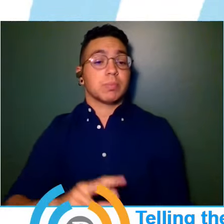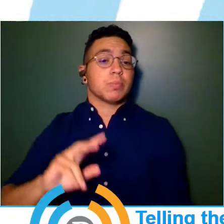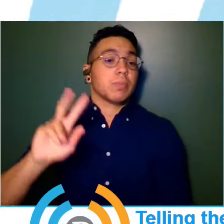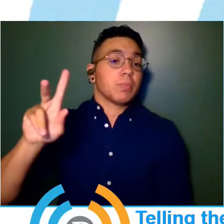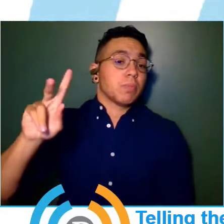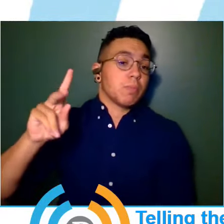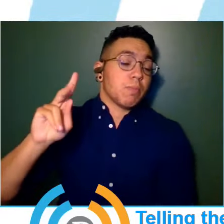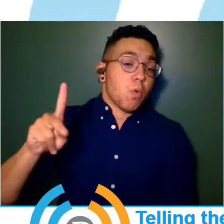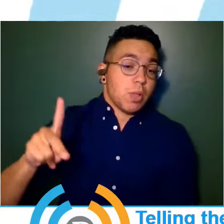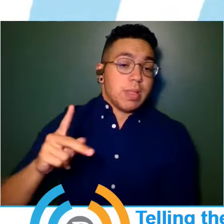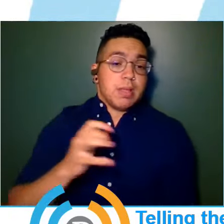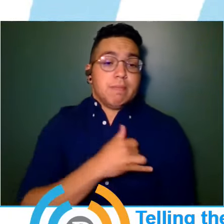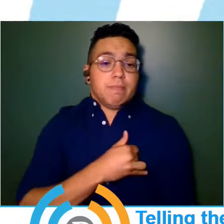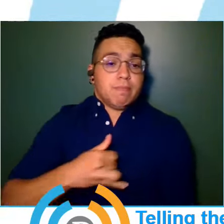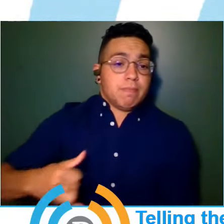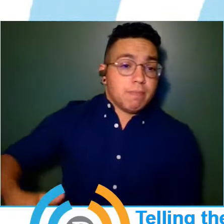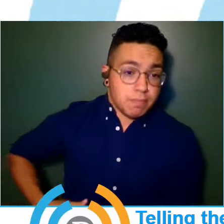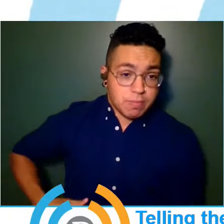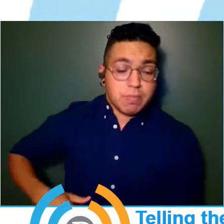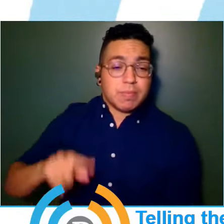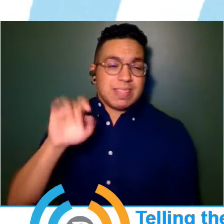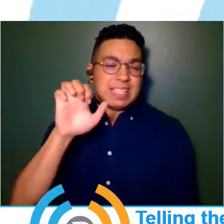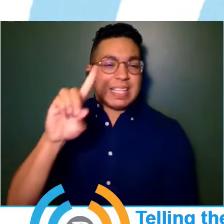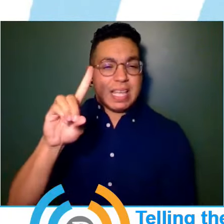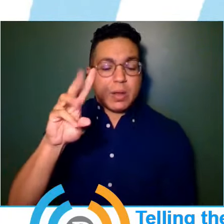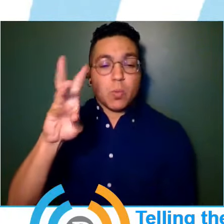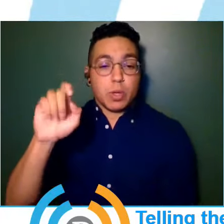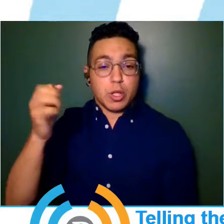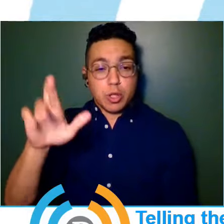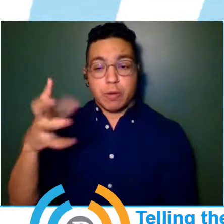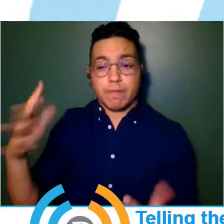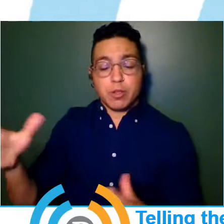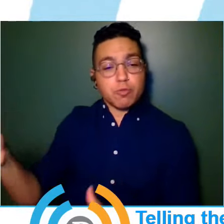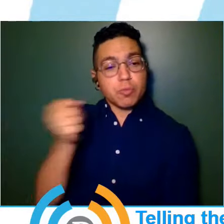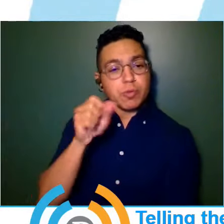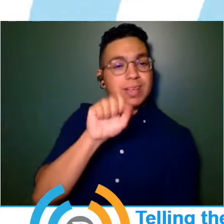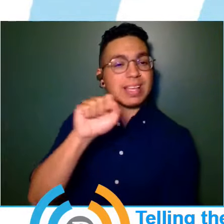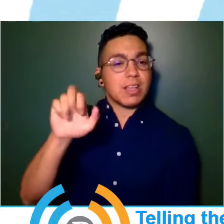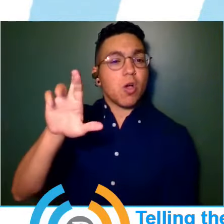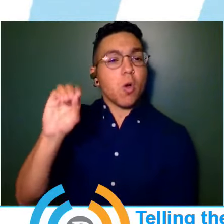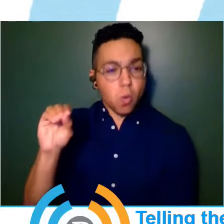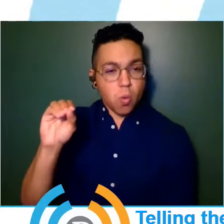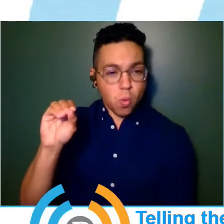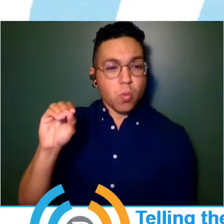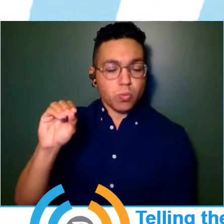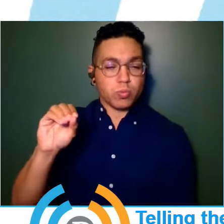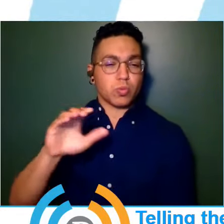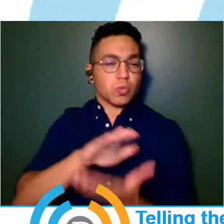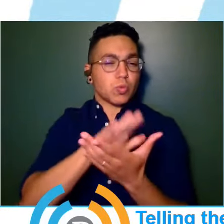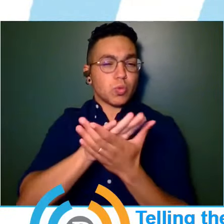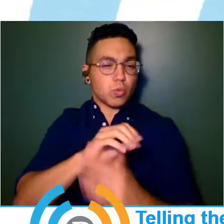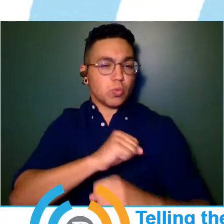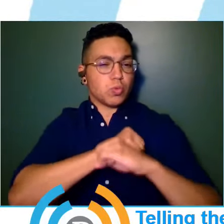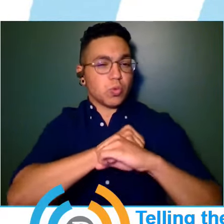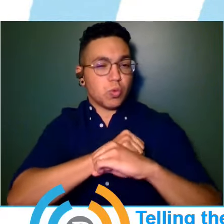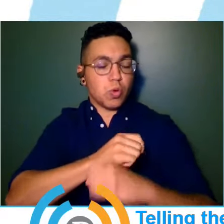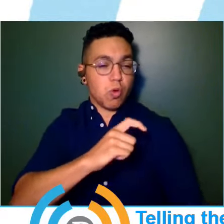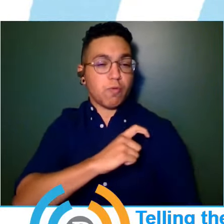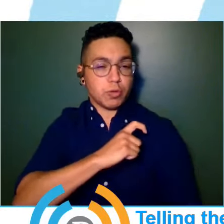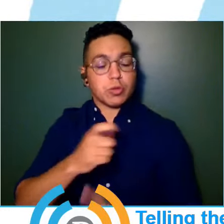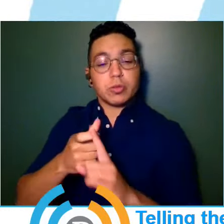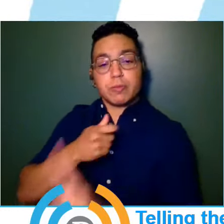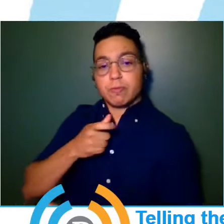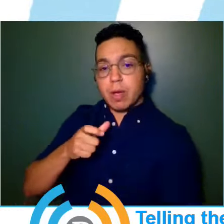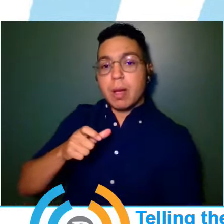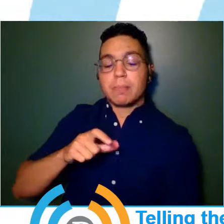school resource officers from Portland Public Schools, as well as the David Douglas, and Parkrose